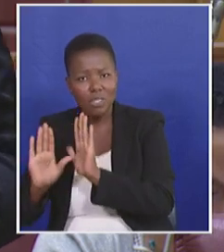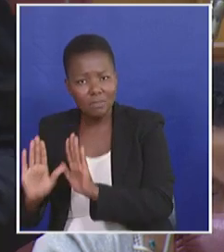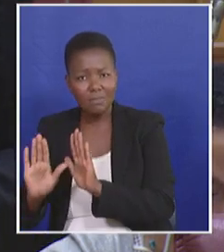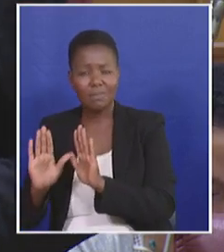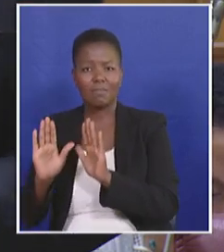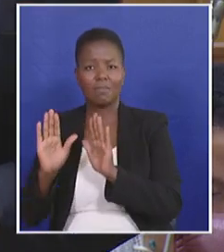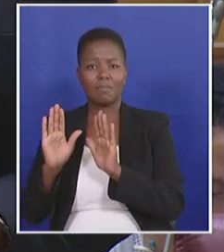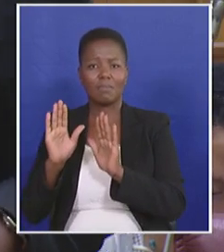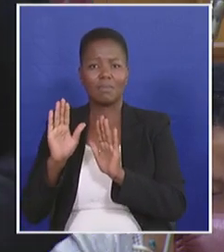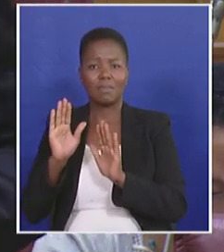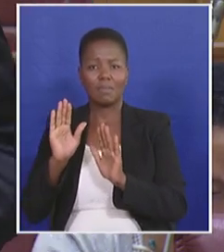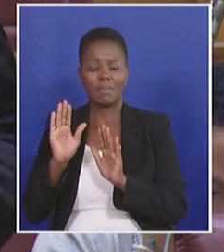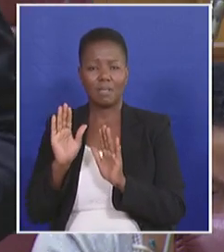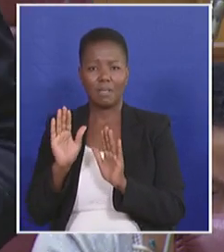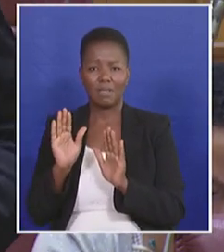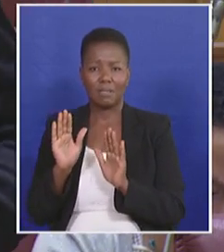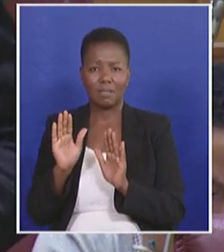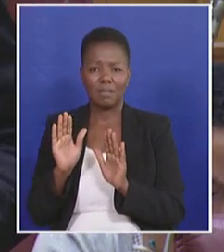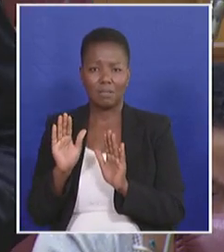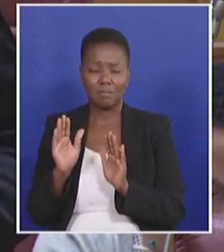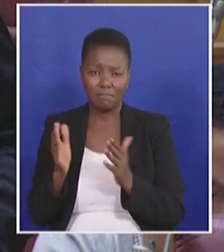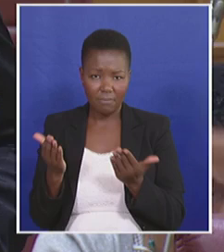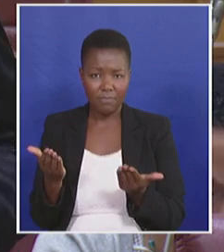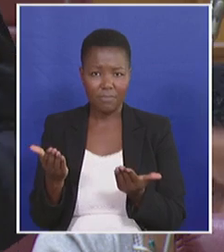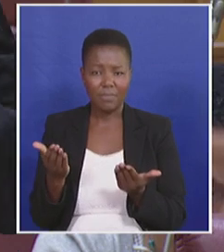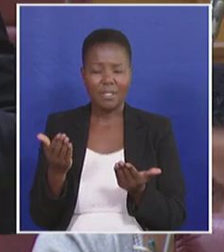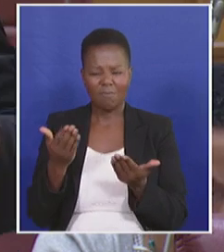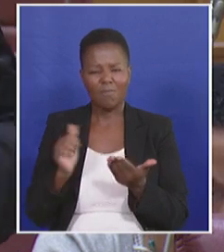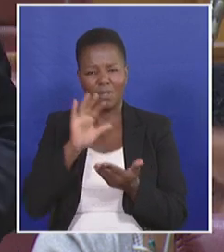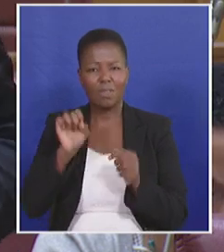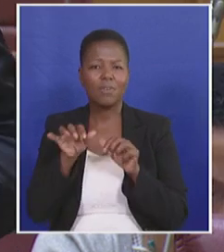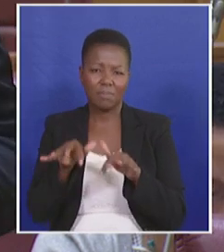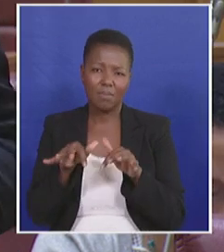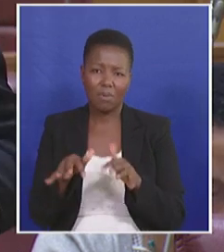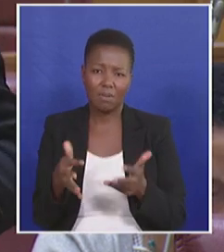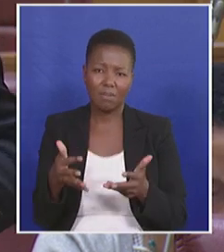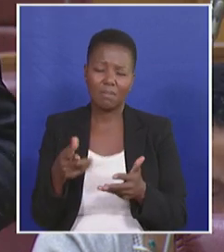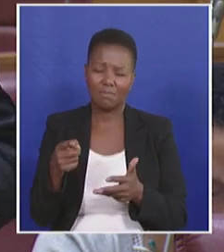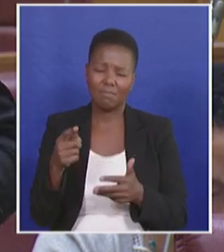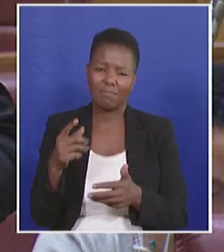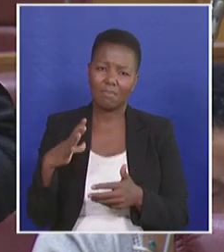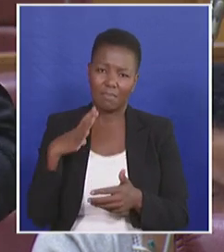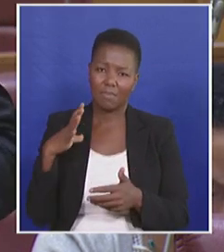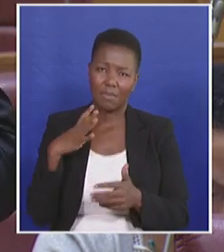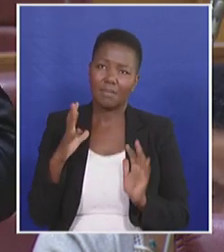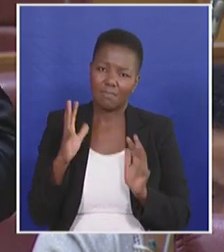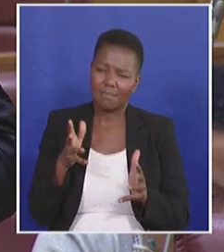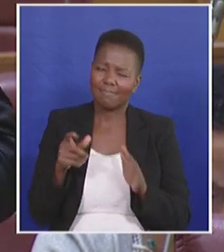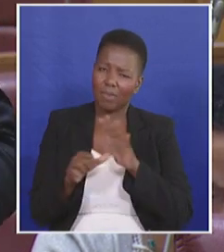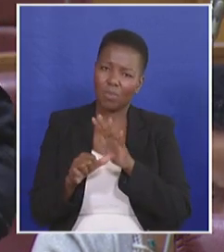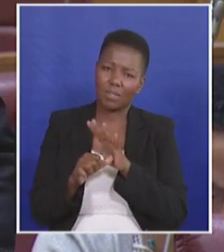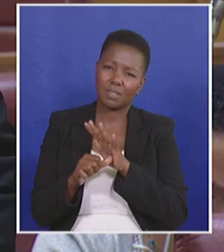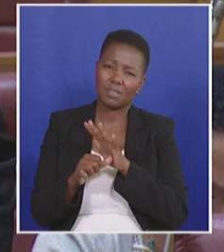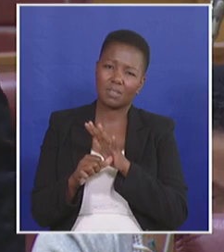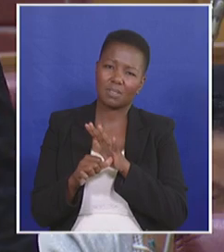that define us as South Africans. So that's the that's the essence